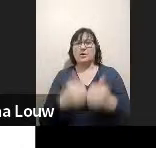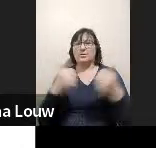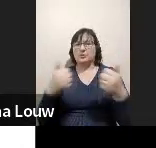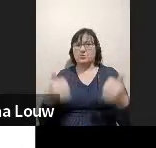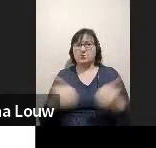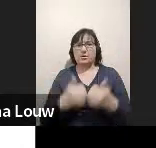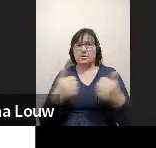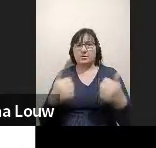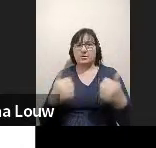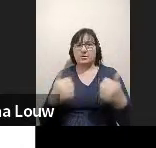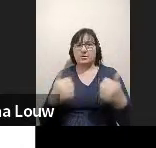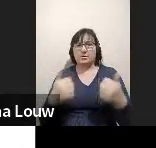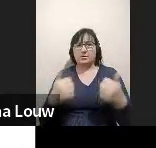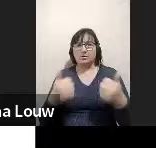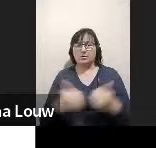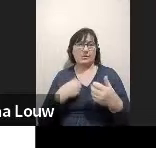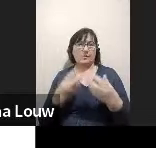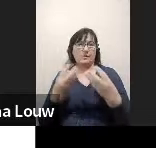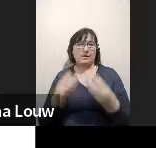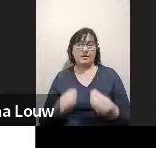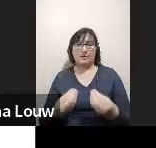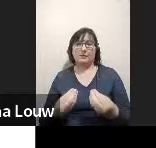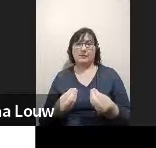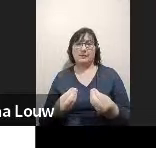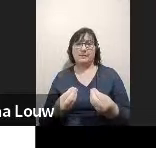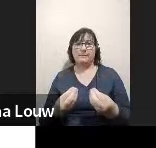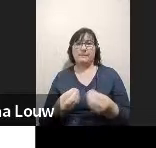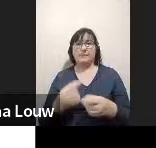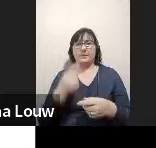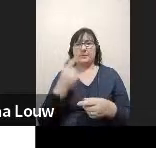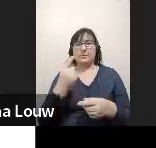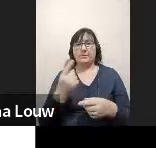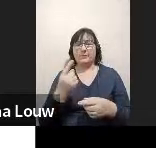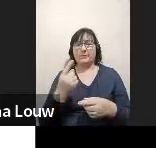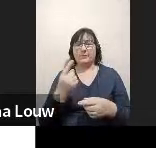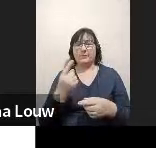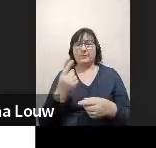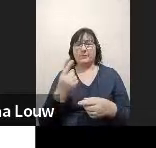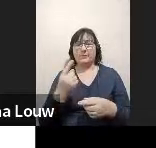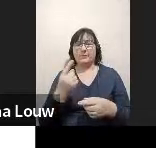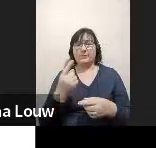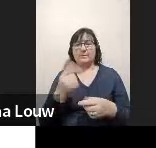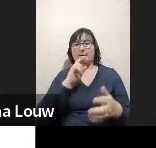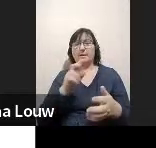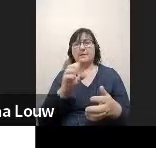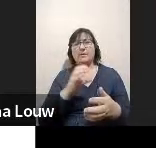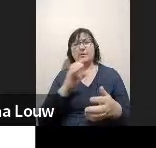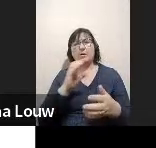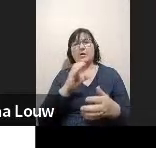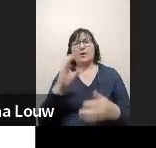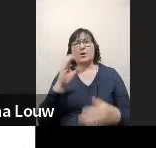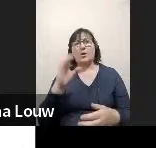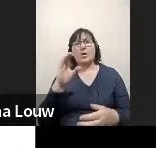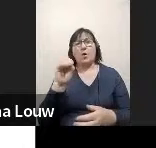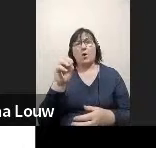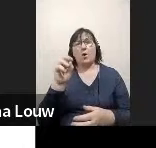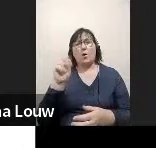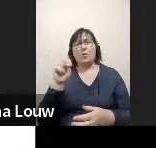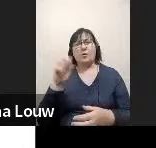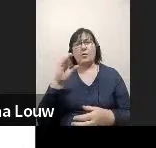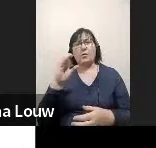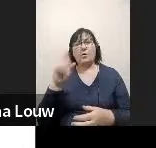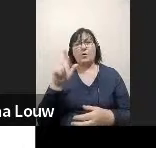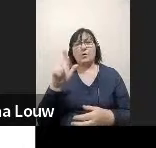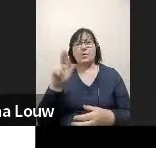via our branch, right? One, the concluded letter. Okay, the concluded letter is based on the fact